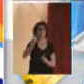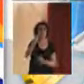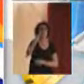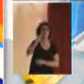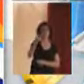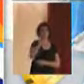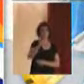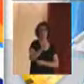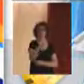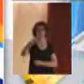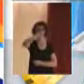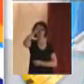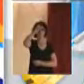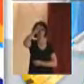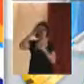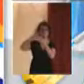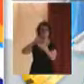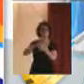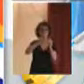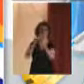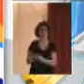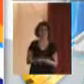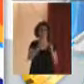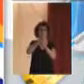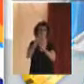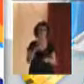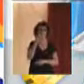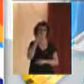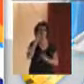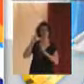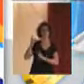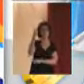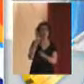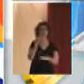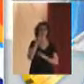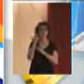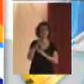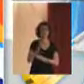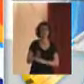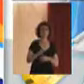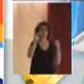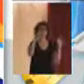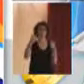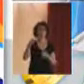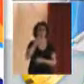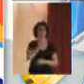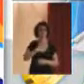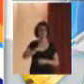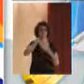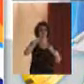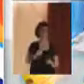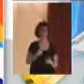translated into 1 or 2 concepts of the standard. Here, for example, you can see some examples